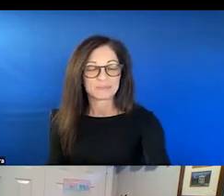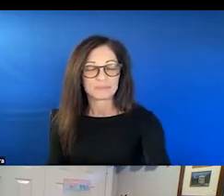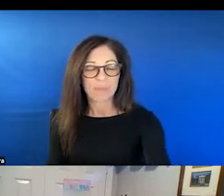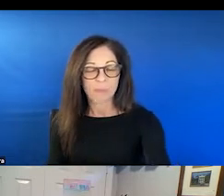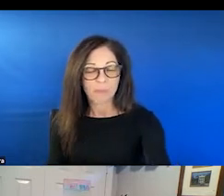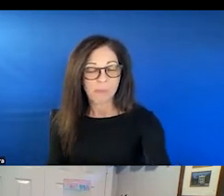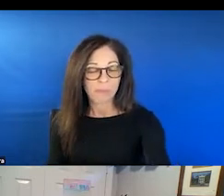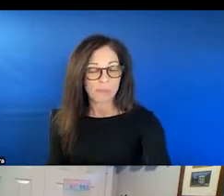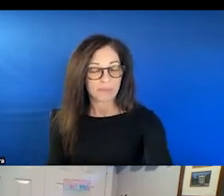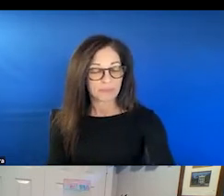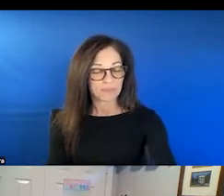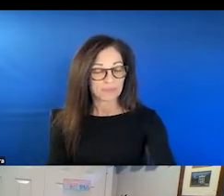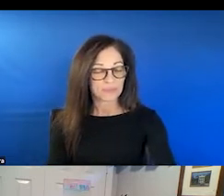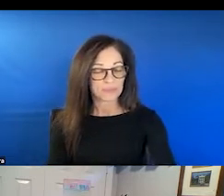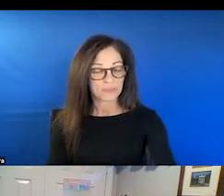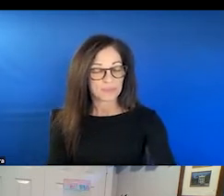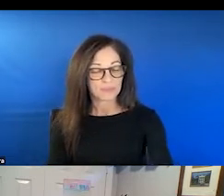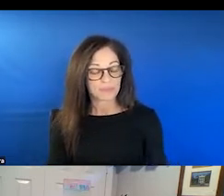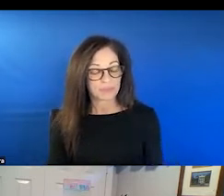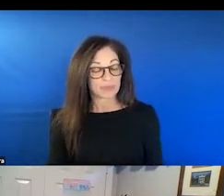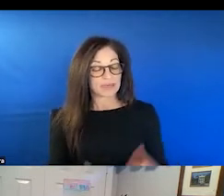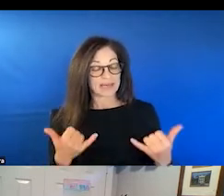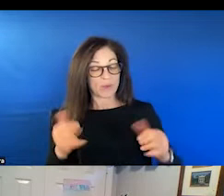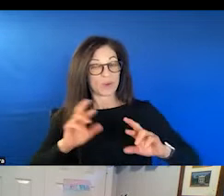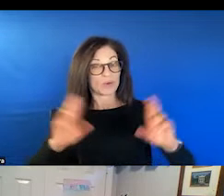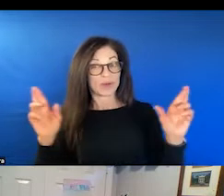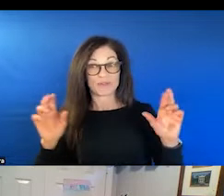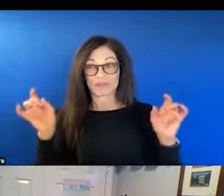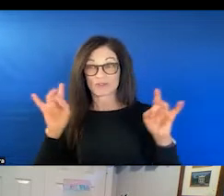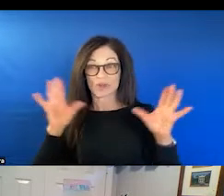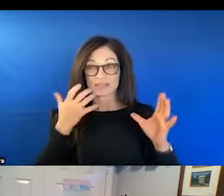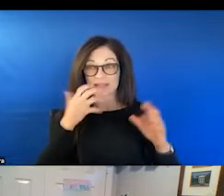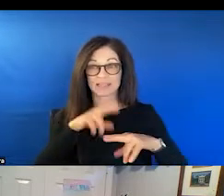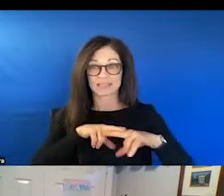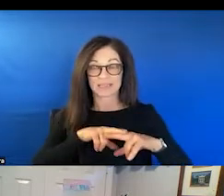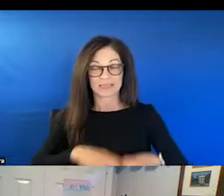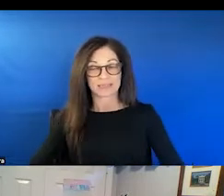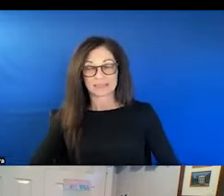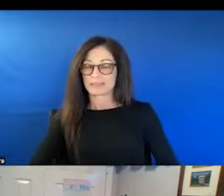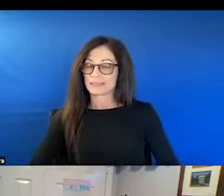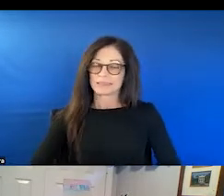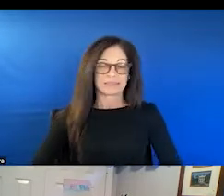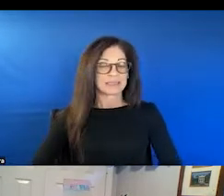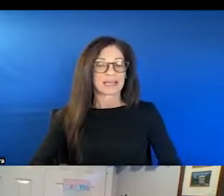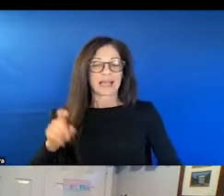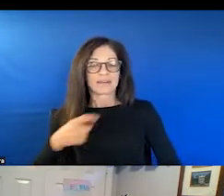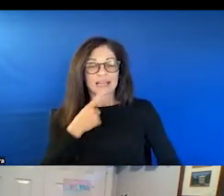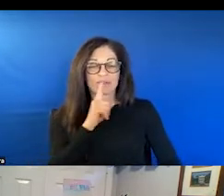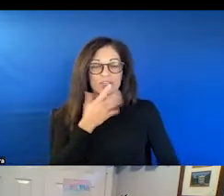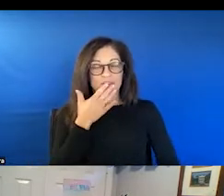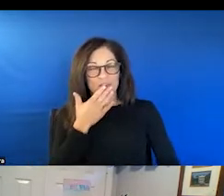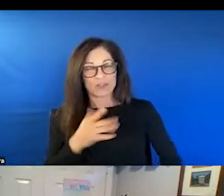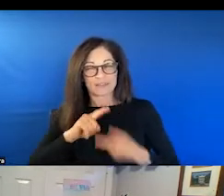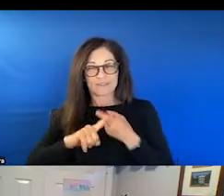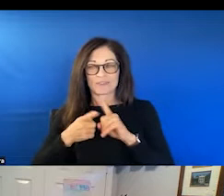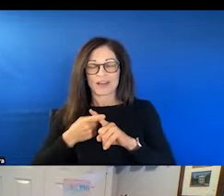And we are now ready for our crisis hot seat. And I have to say that I have a very good friend and